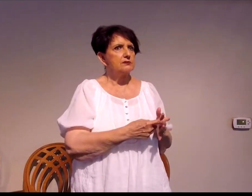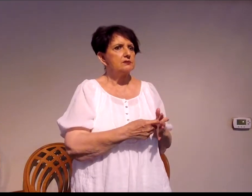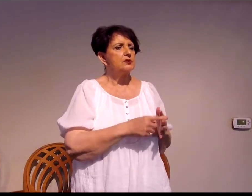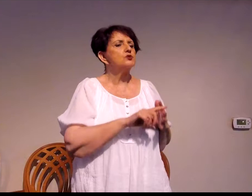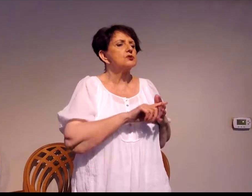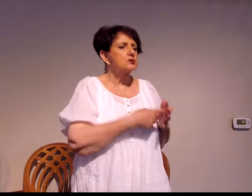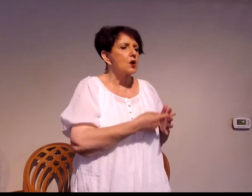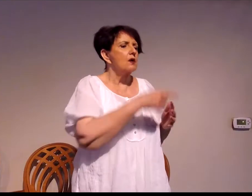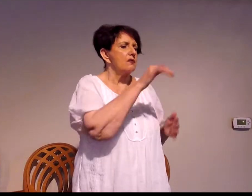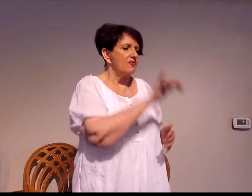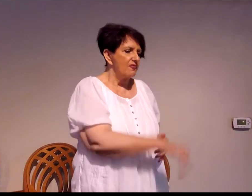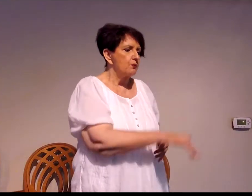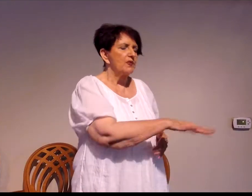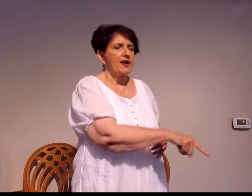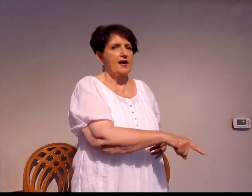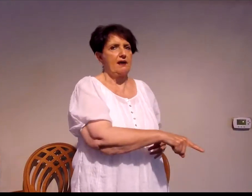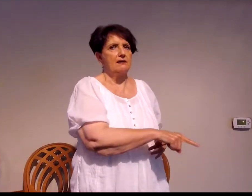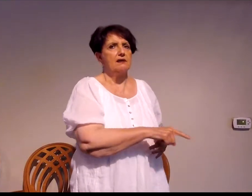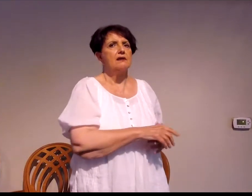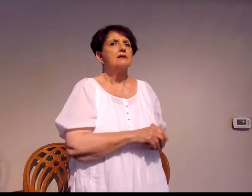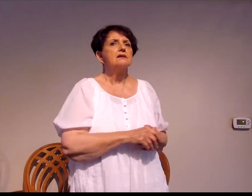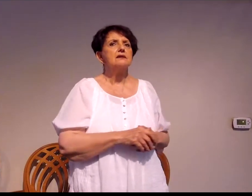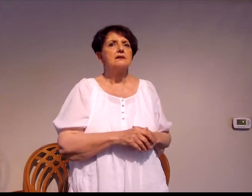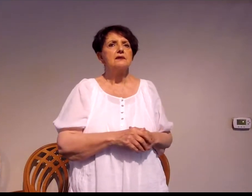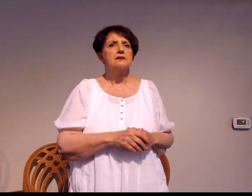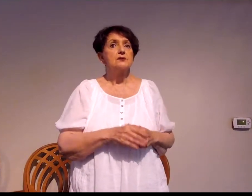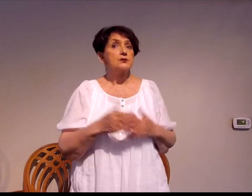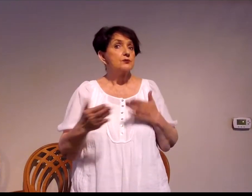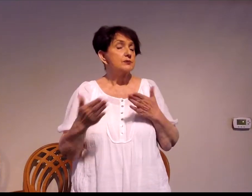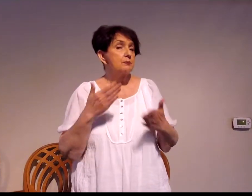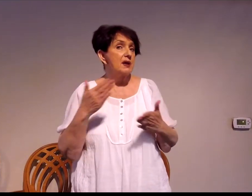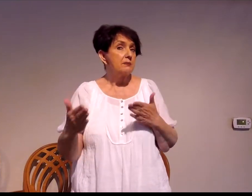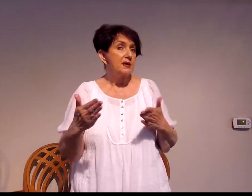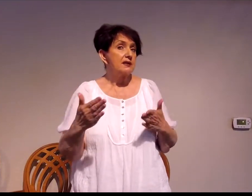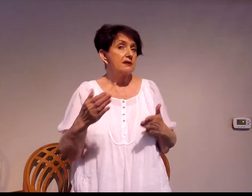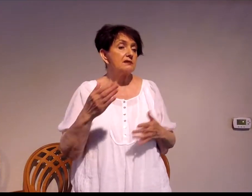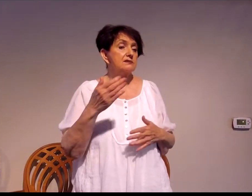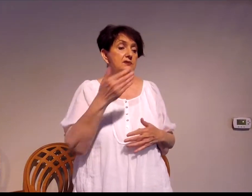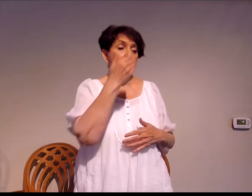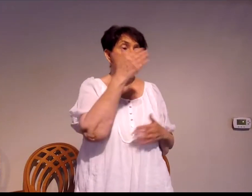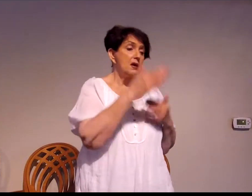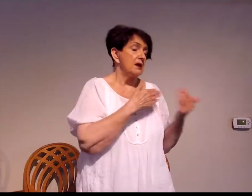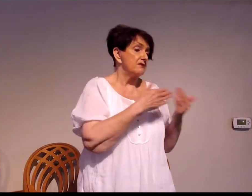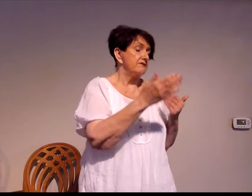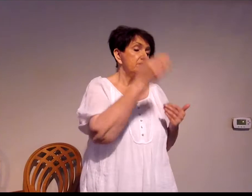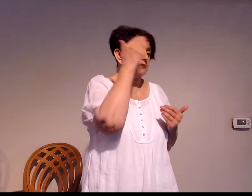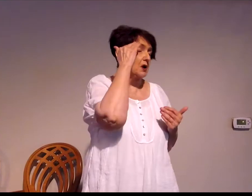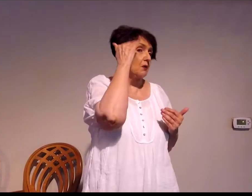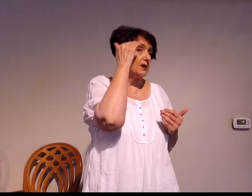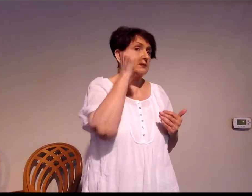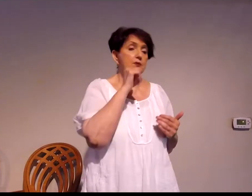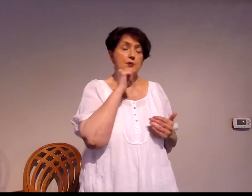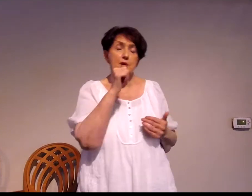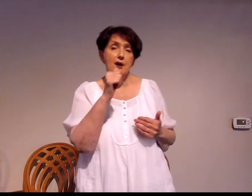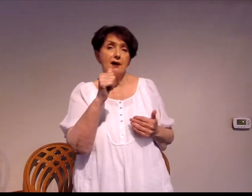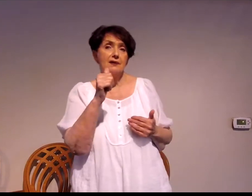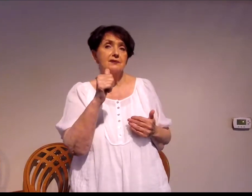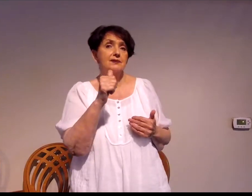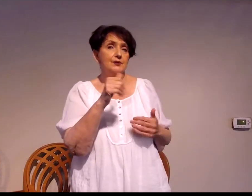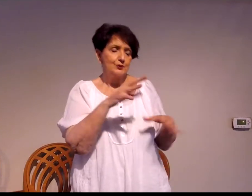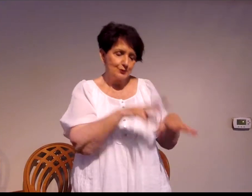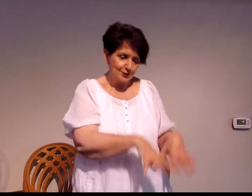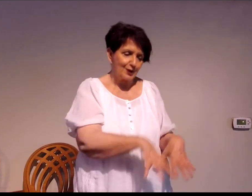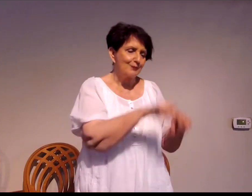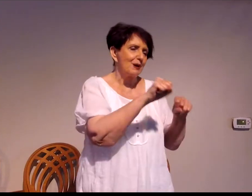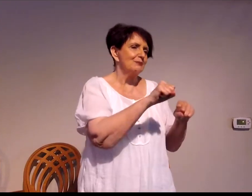may be a pattern, there may be a way in which, whether we knew it or not, we took them up. At least one, perhaps, and then